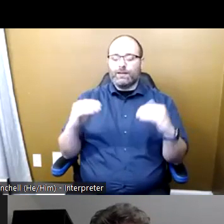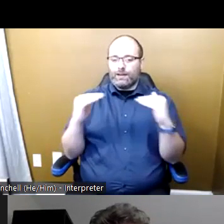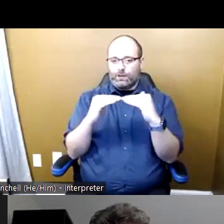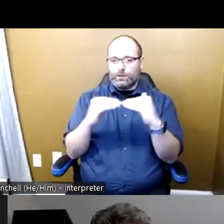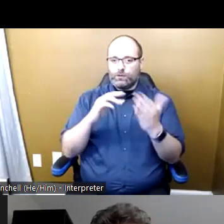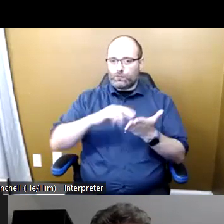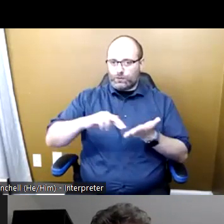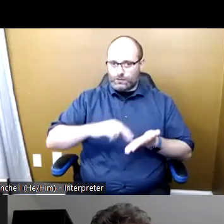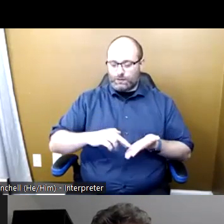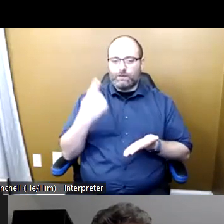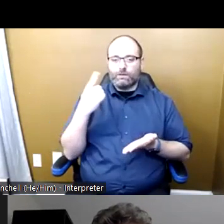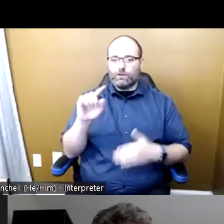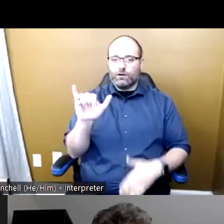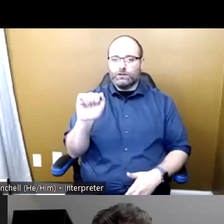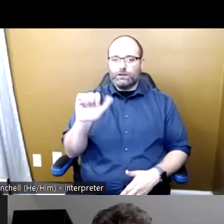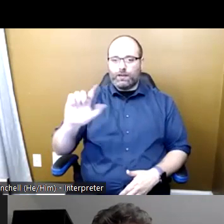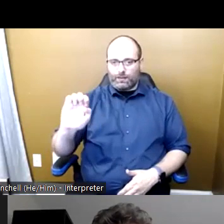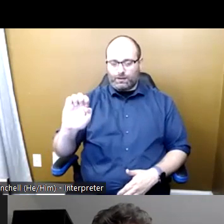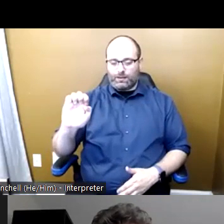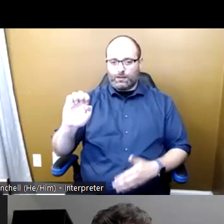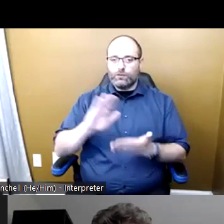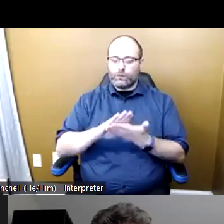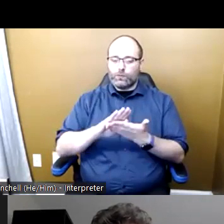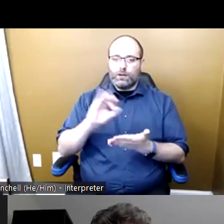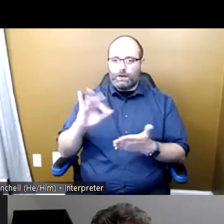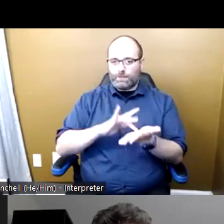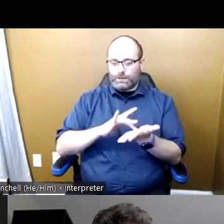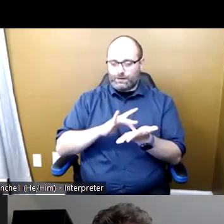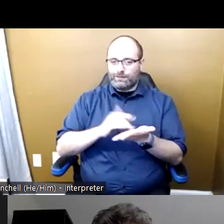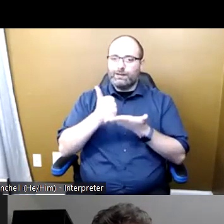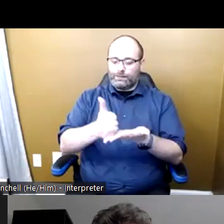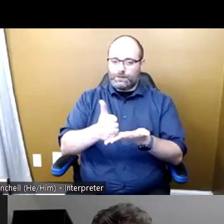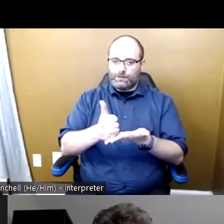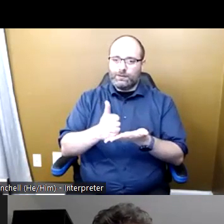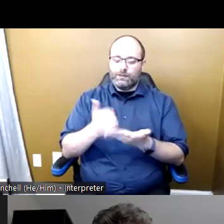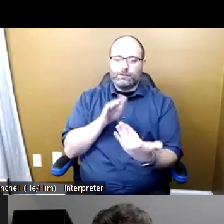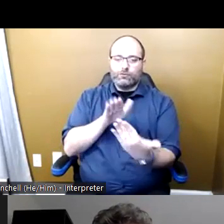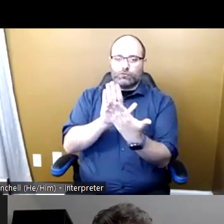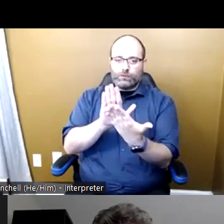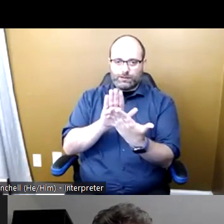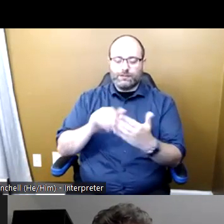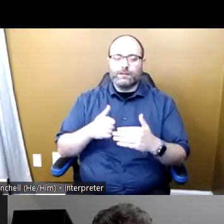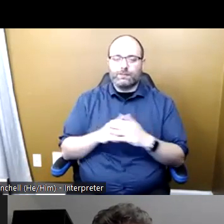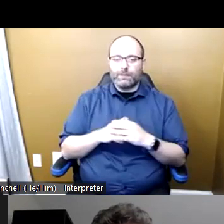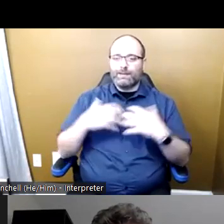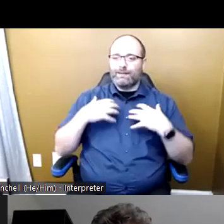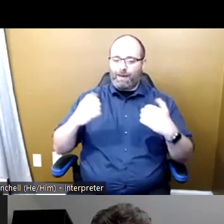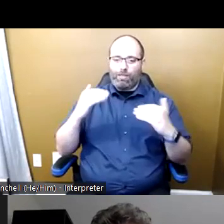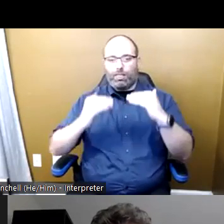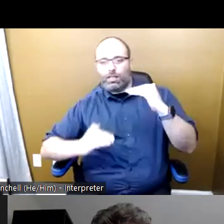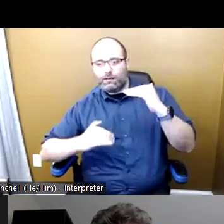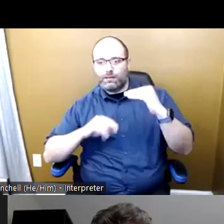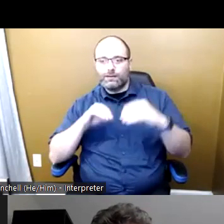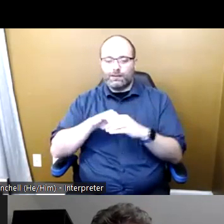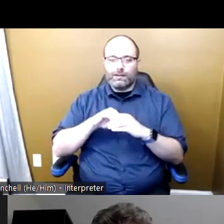within Yale School of Medicine, where being a part of a larger system aids him in addressing health disparities for all marginalized populations, particularly in the